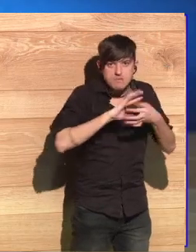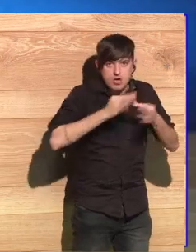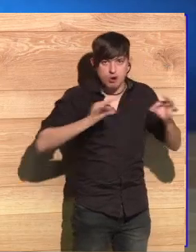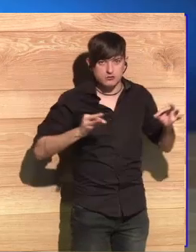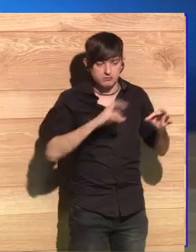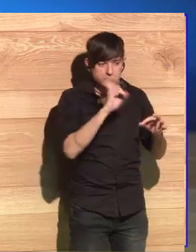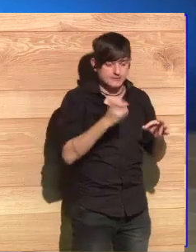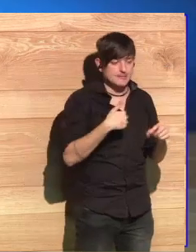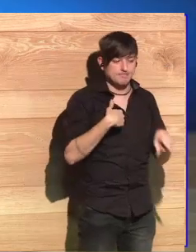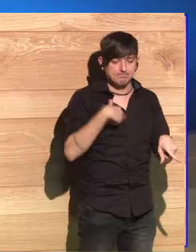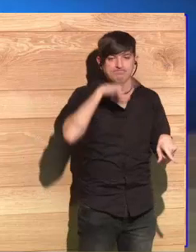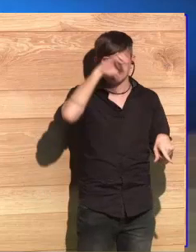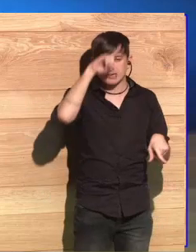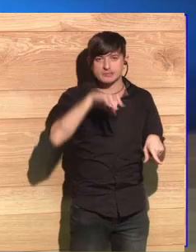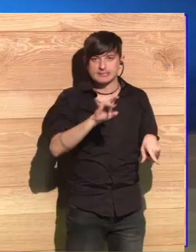Alberto.